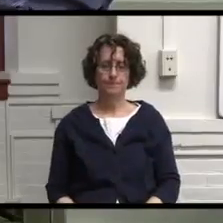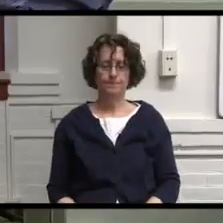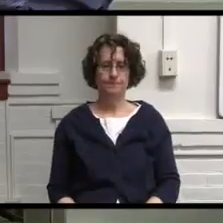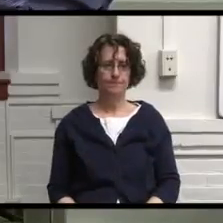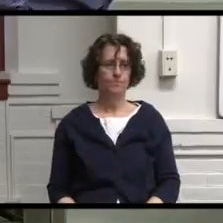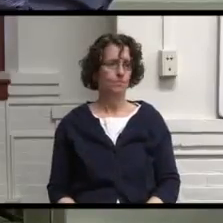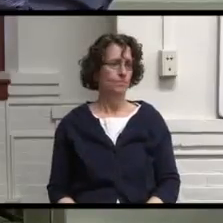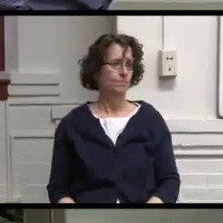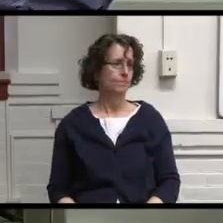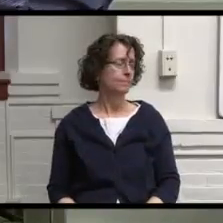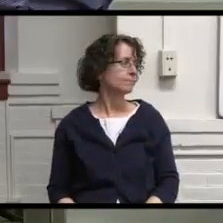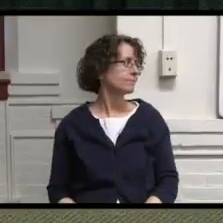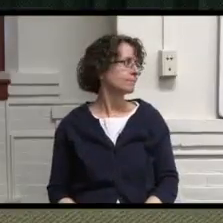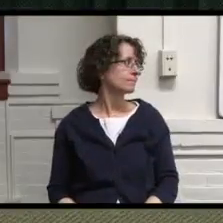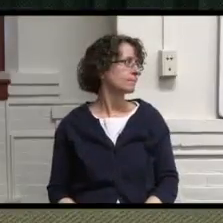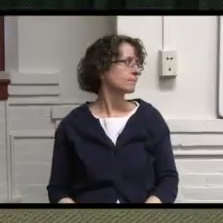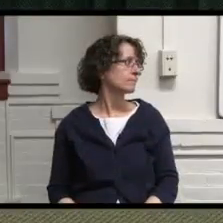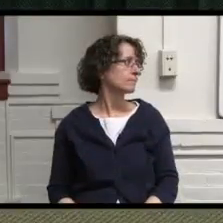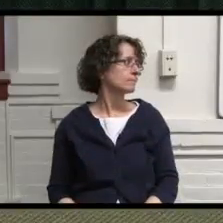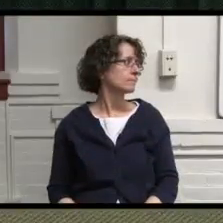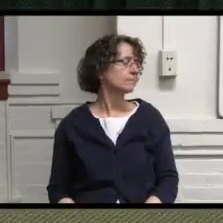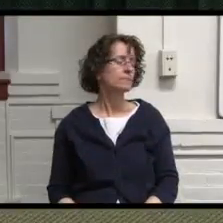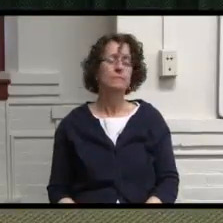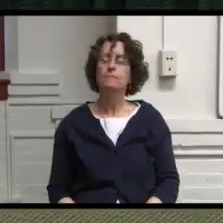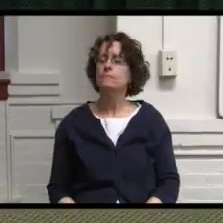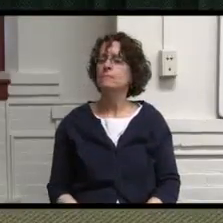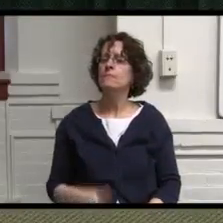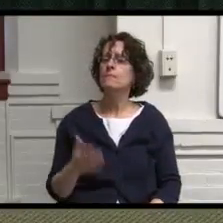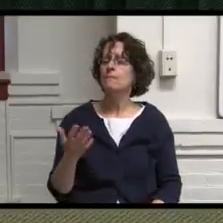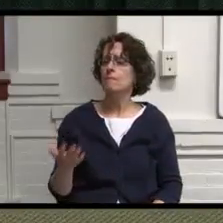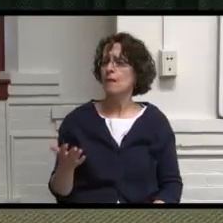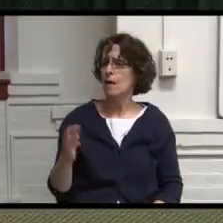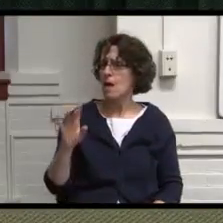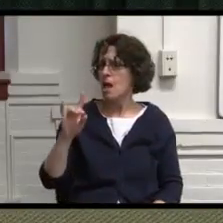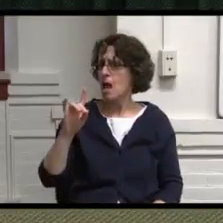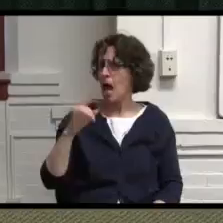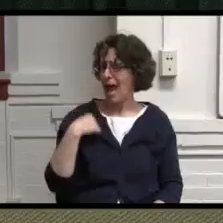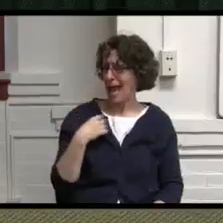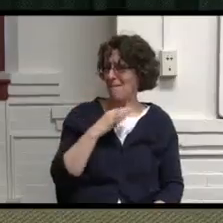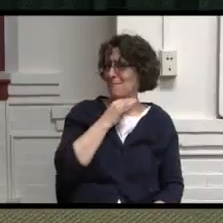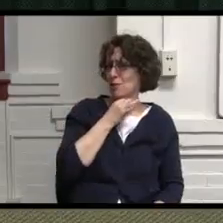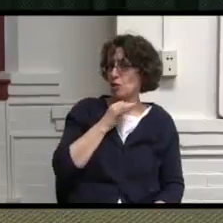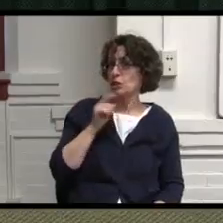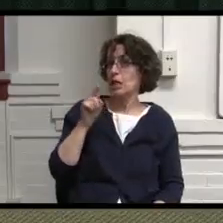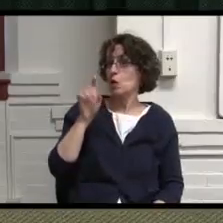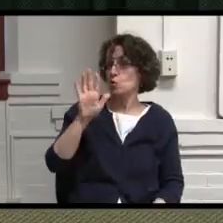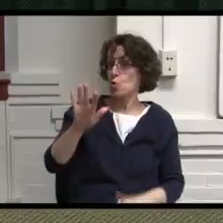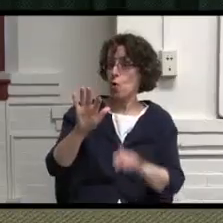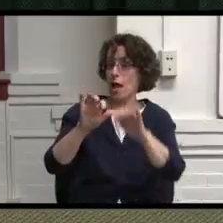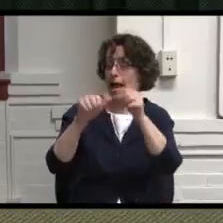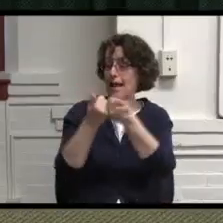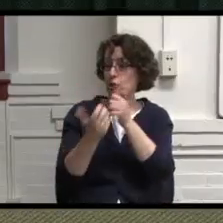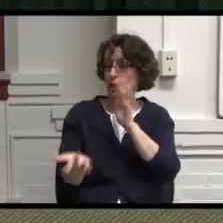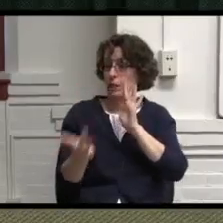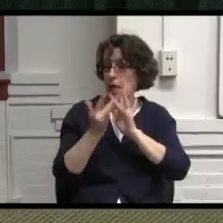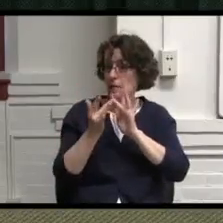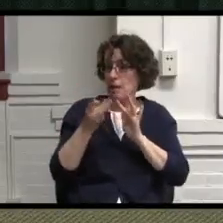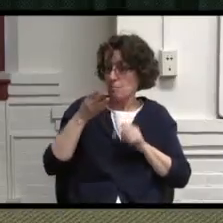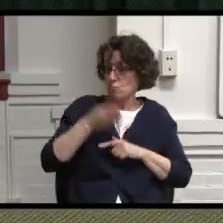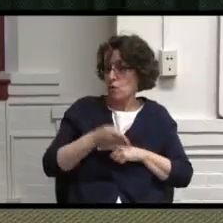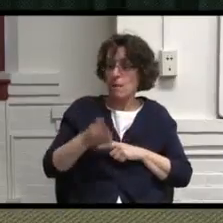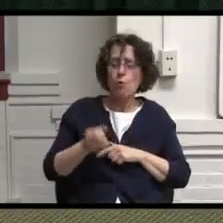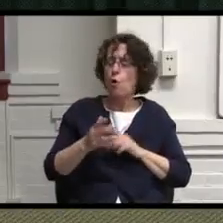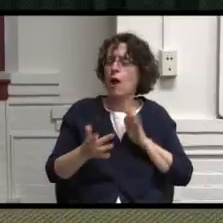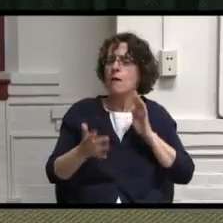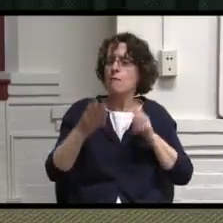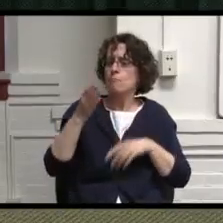The answer to this question doesn't change anything, but did you seek us out, or did the town seek you out? Like, how did this all come together?